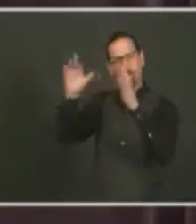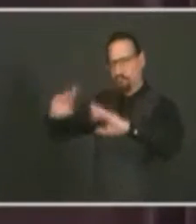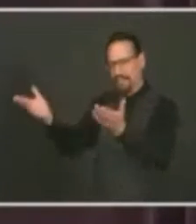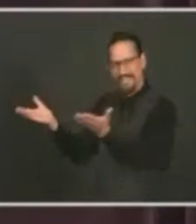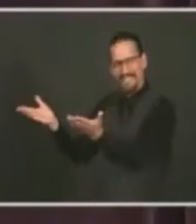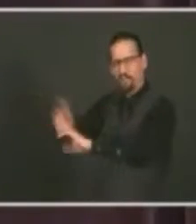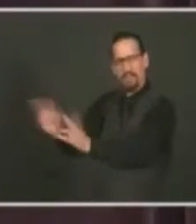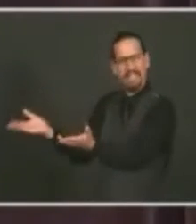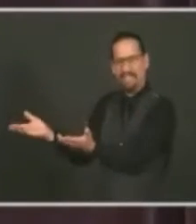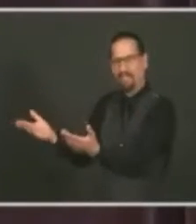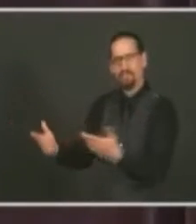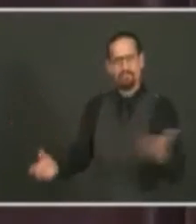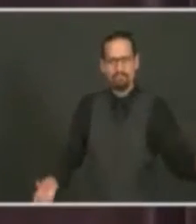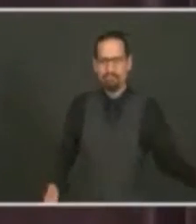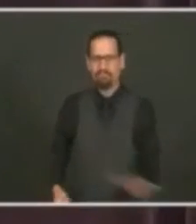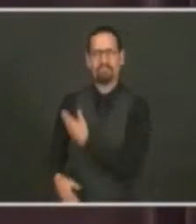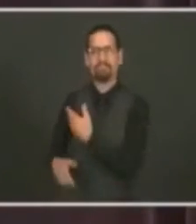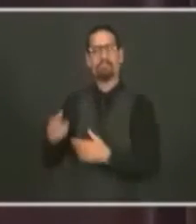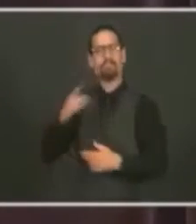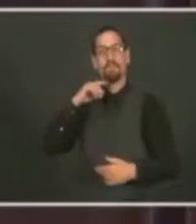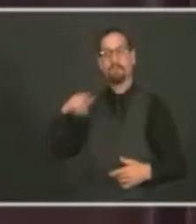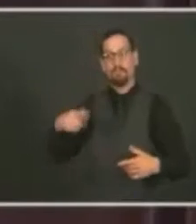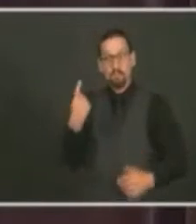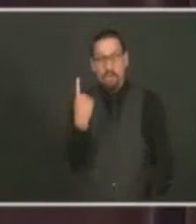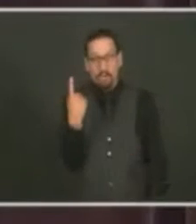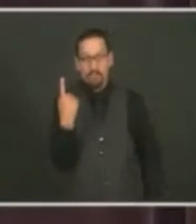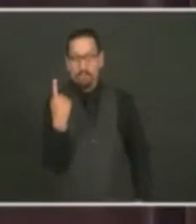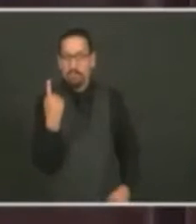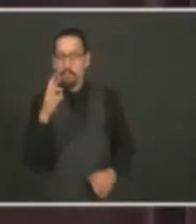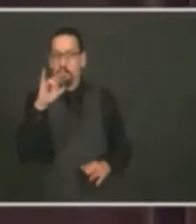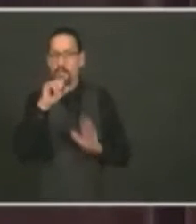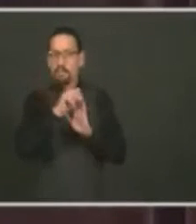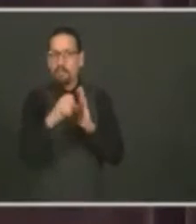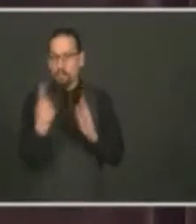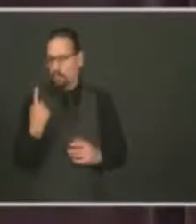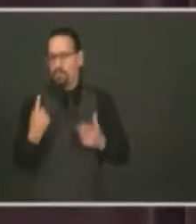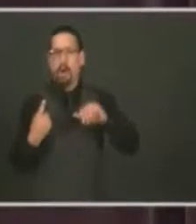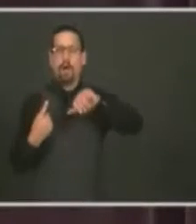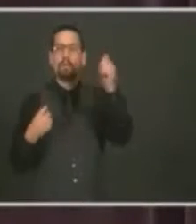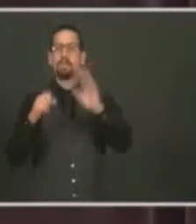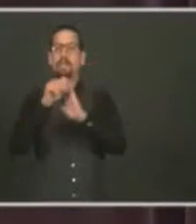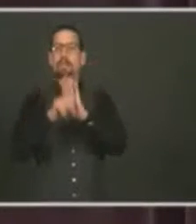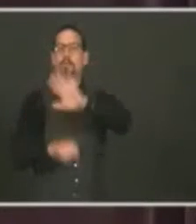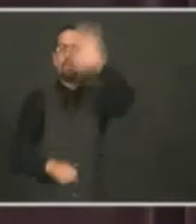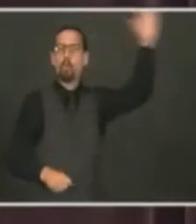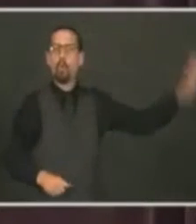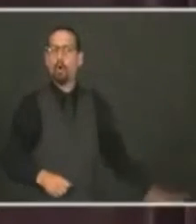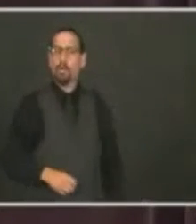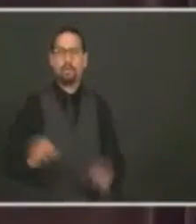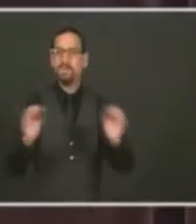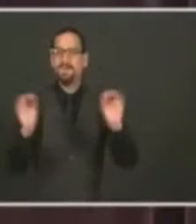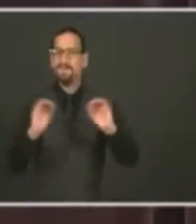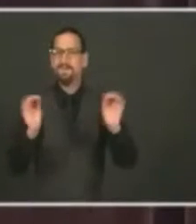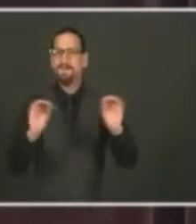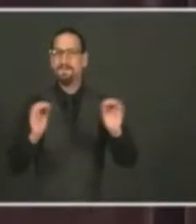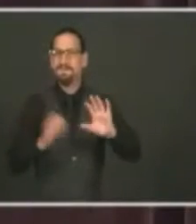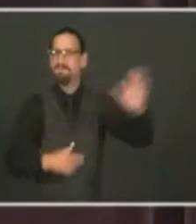with this in the country. Let's use it. Let's make sure that we use the capacity. The number to call